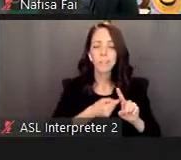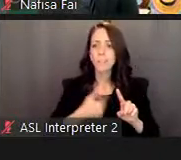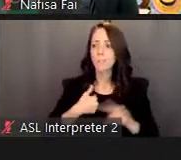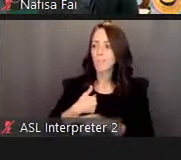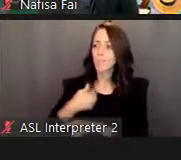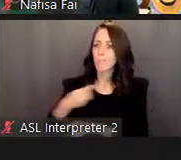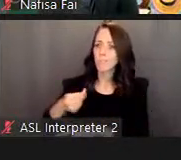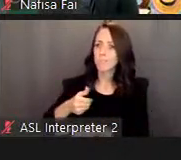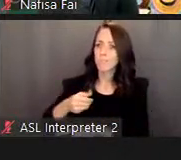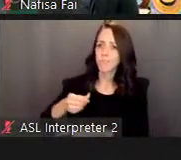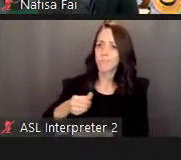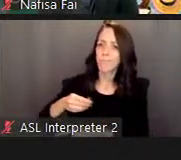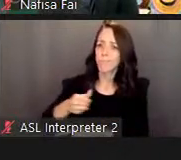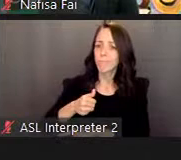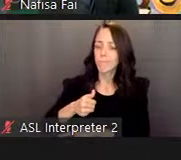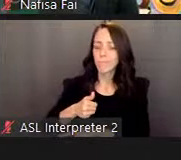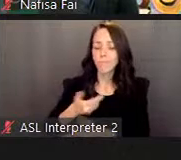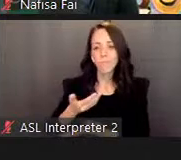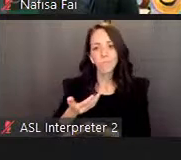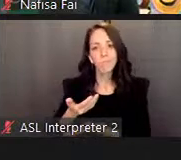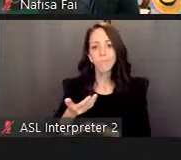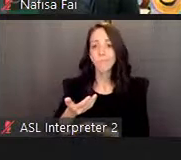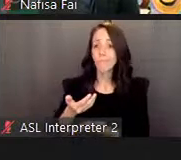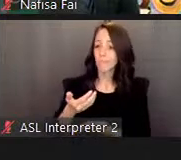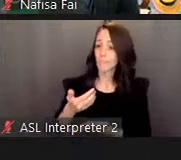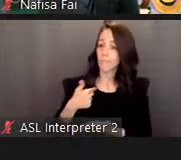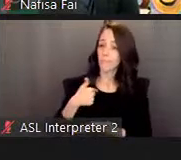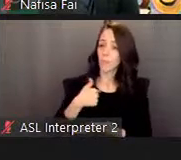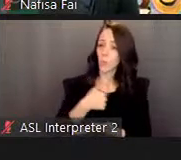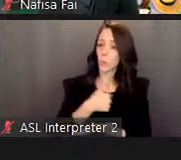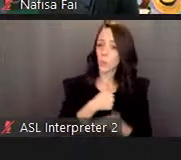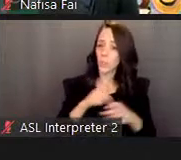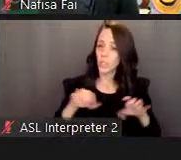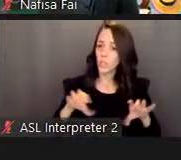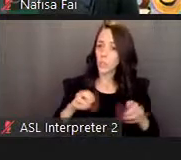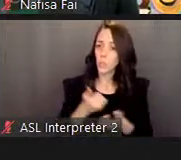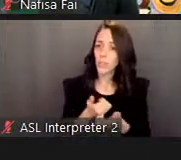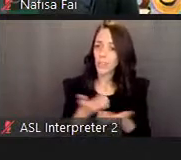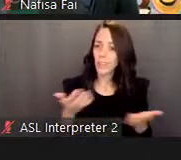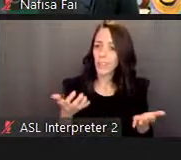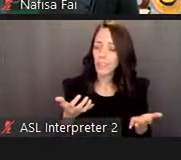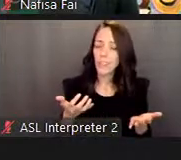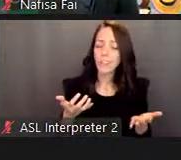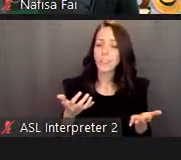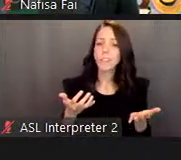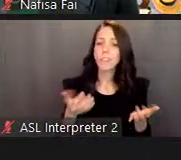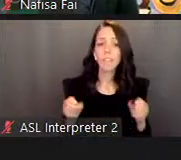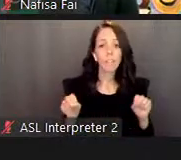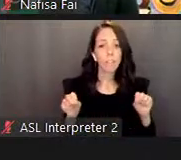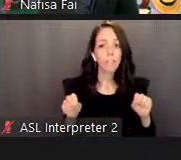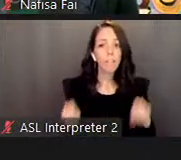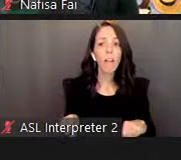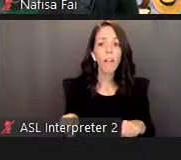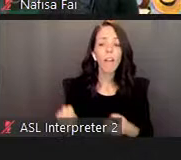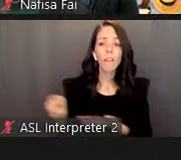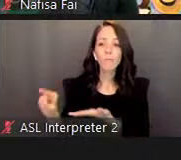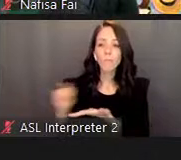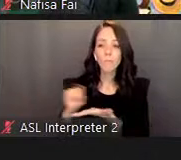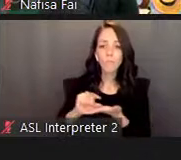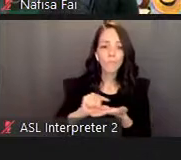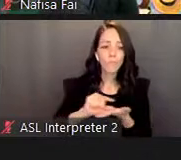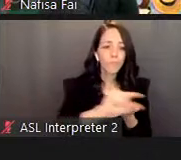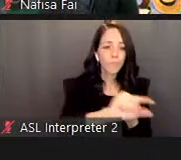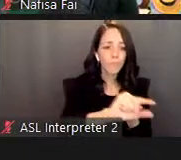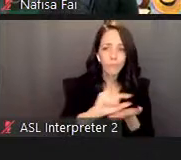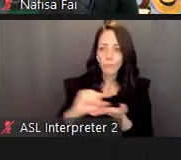hurting them? Are we doing anything? And if so, or if not, can we refocus a little bit towards